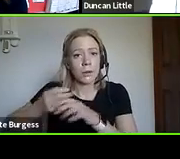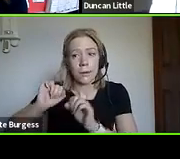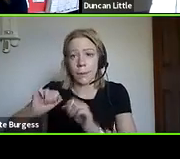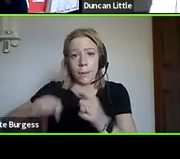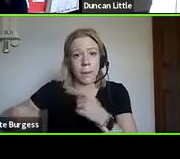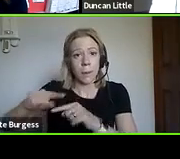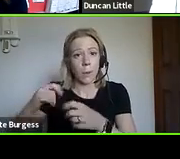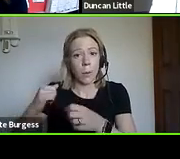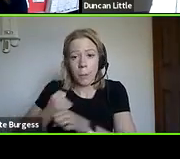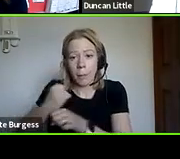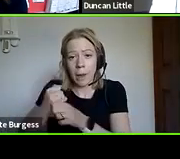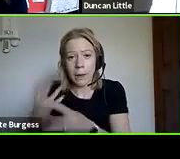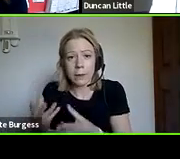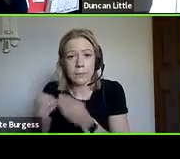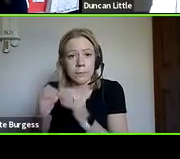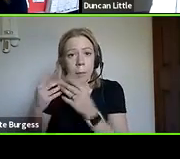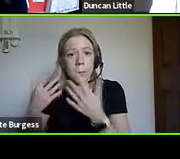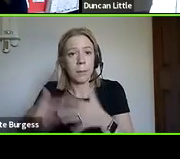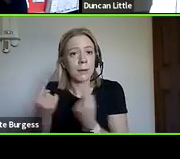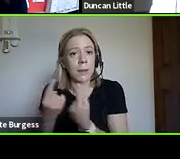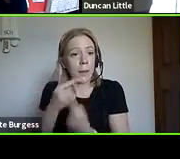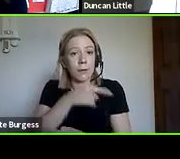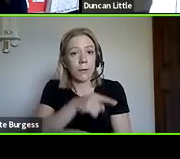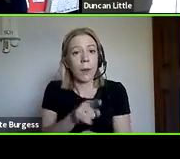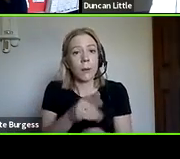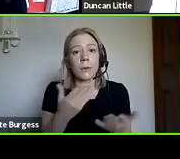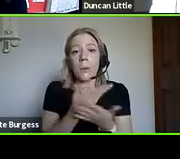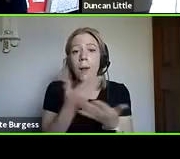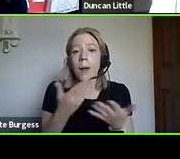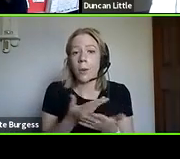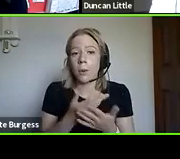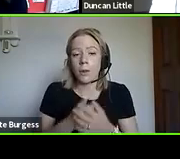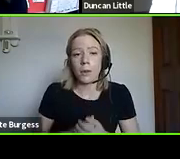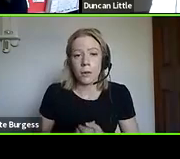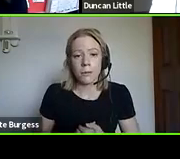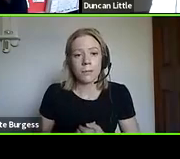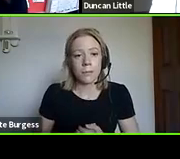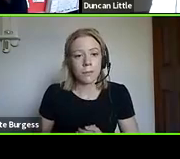amazing things that they can play with, etc.